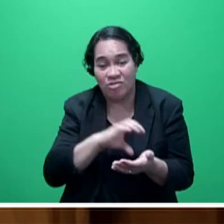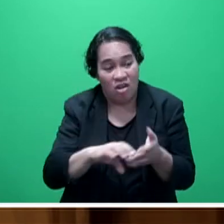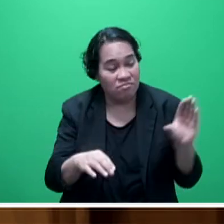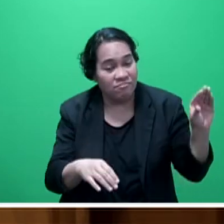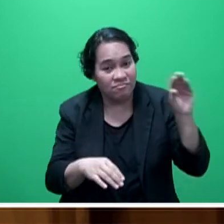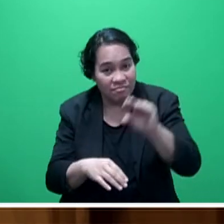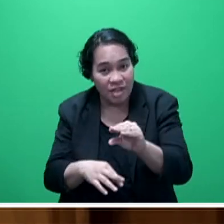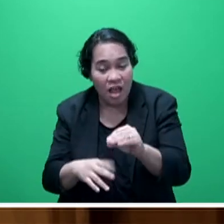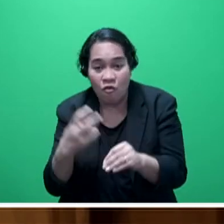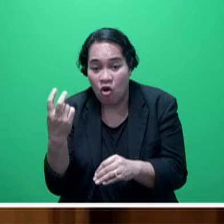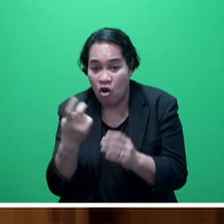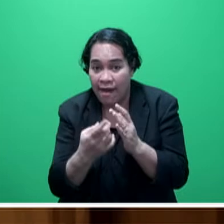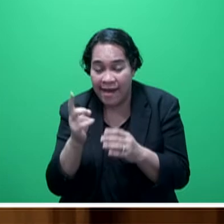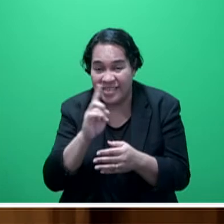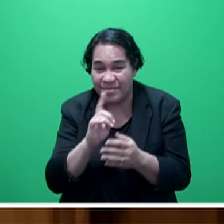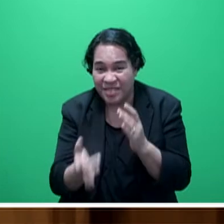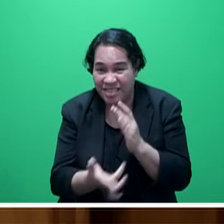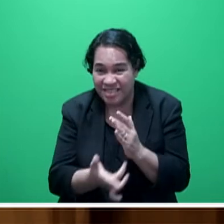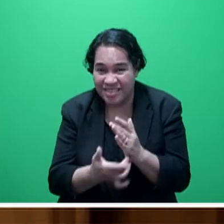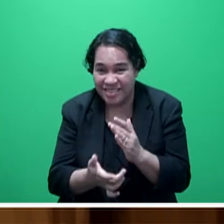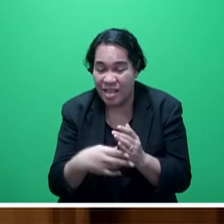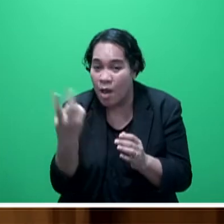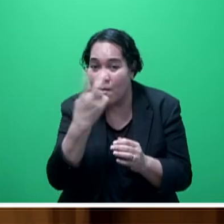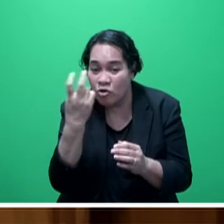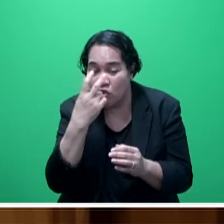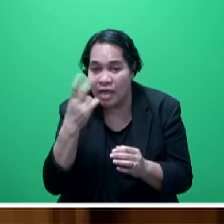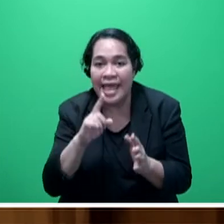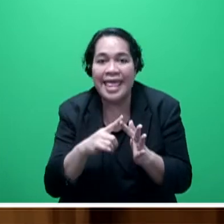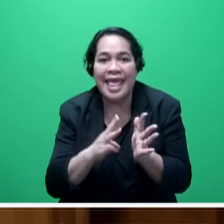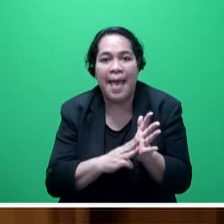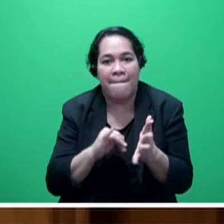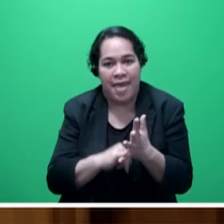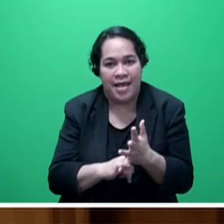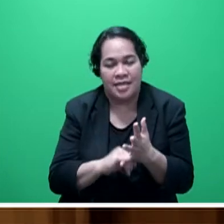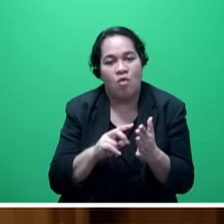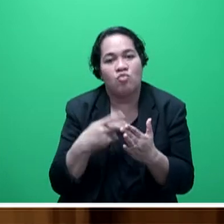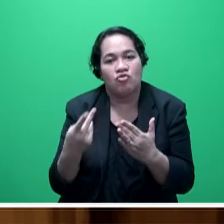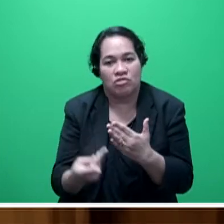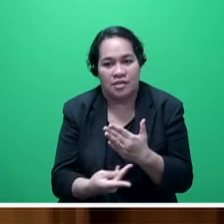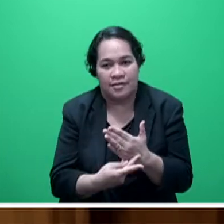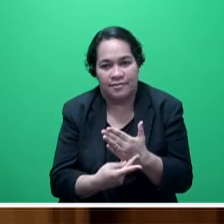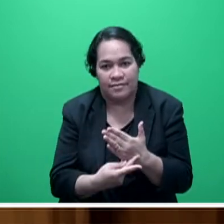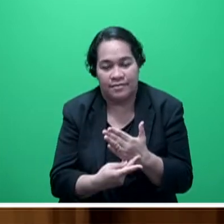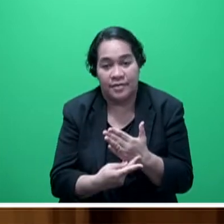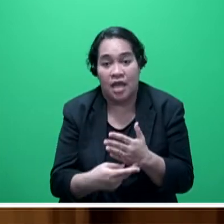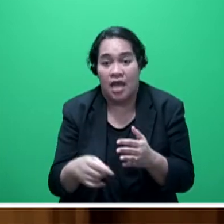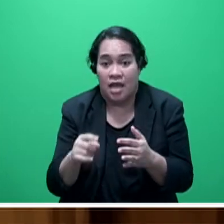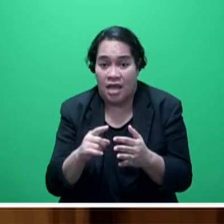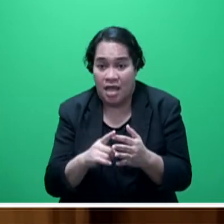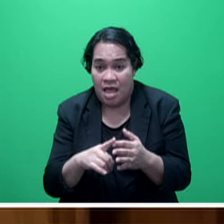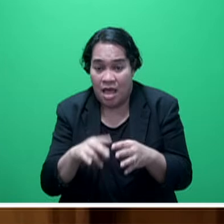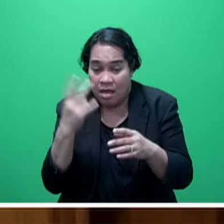Electronic Monitoring Project, or EMS. The electronic monitoring system was